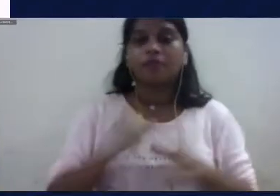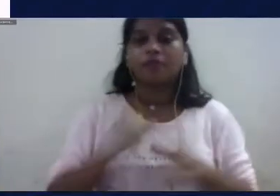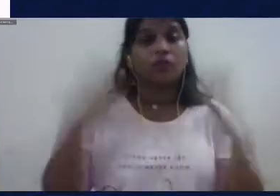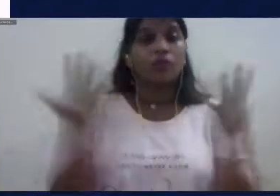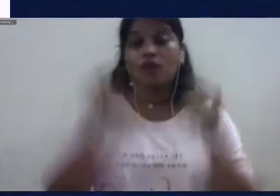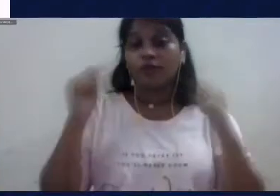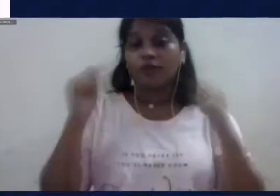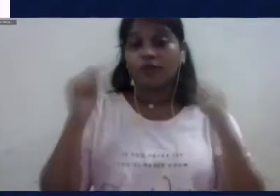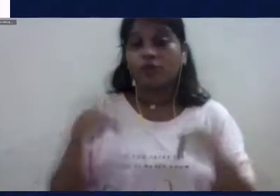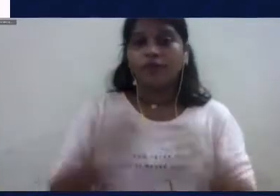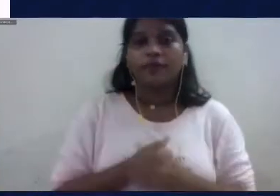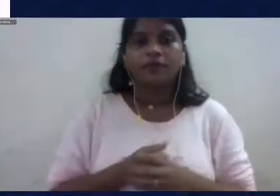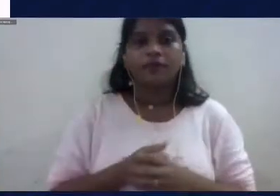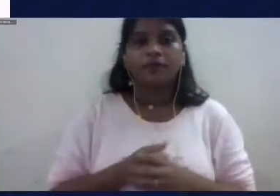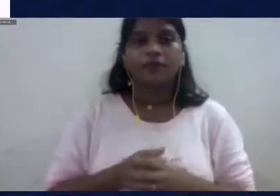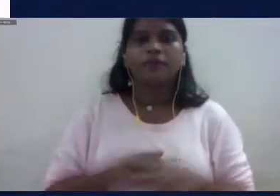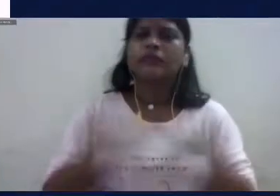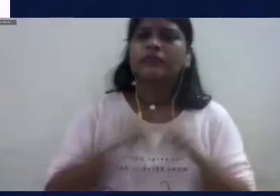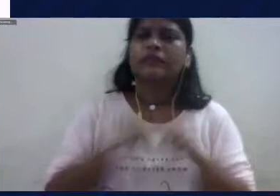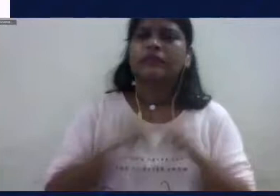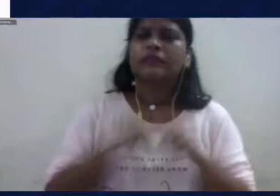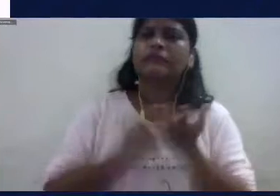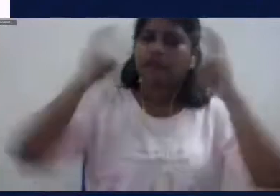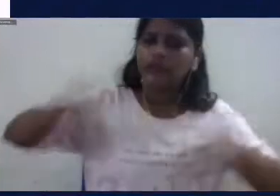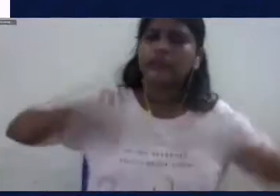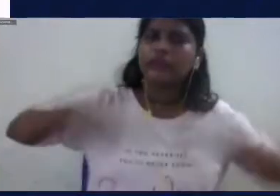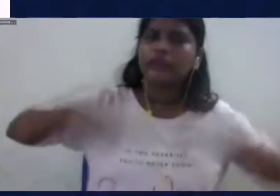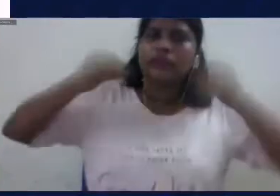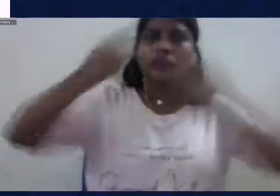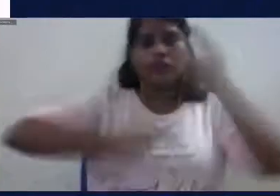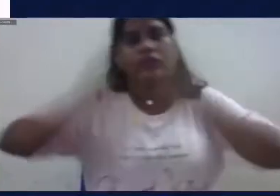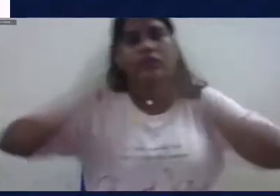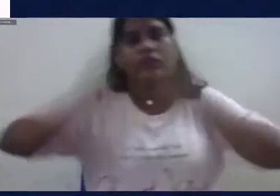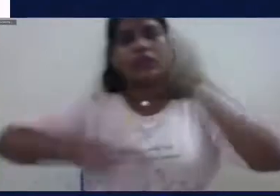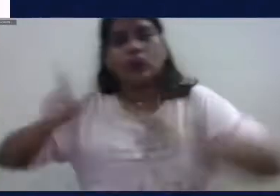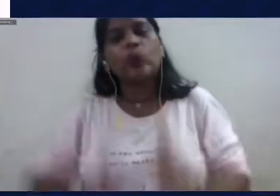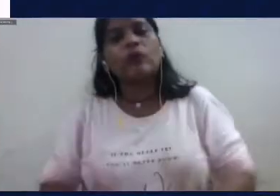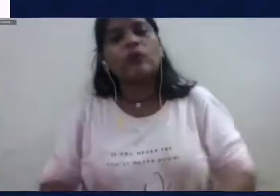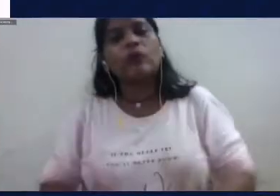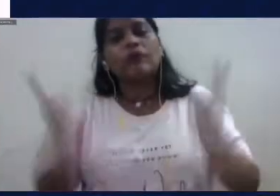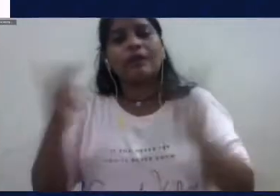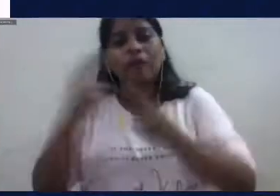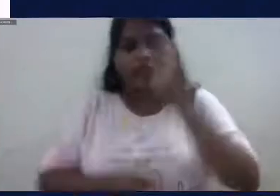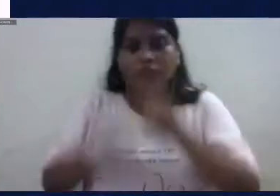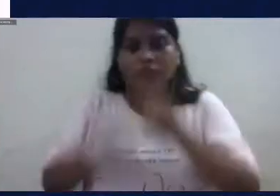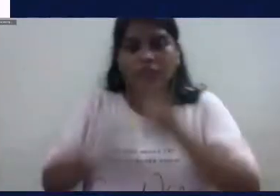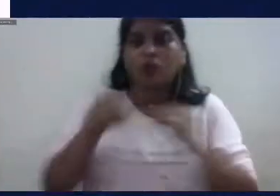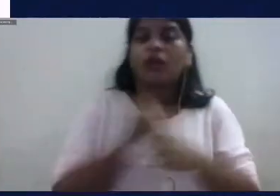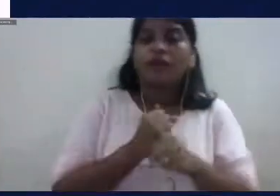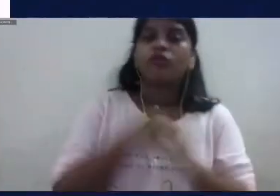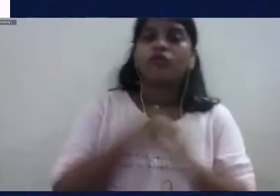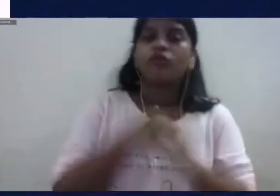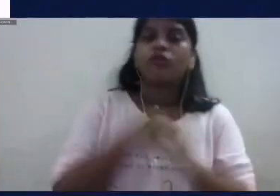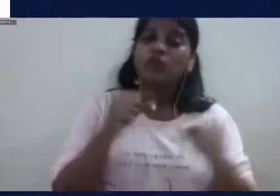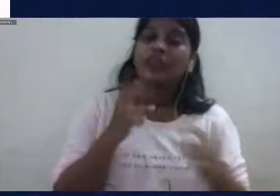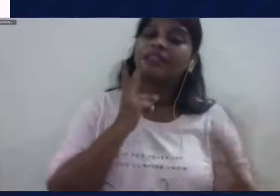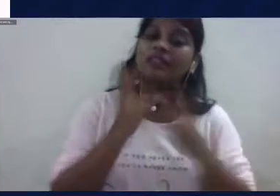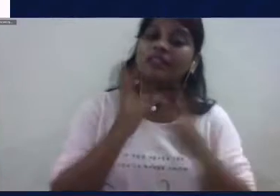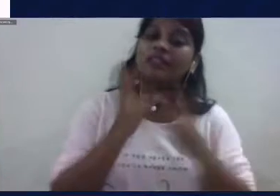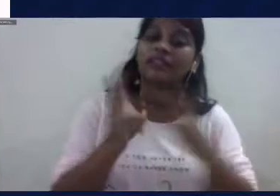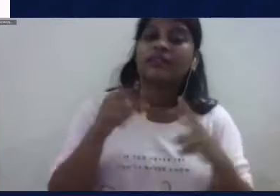today. That research gives us scenarios, different kinds of scenarios that you can see